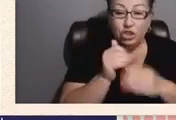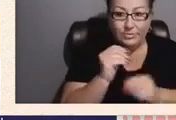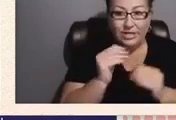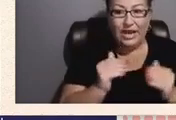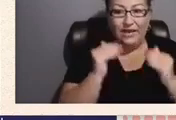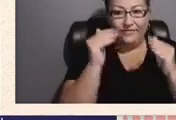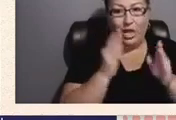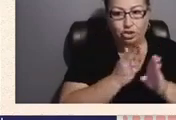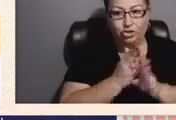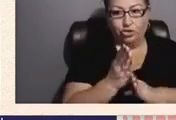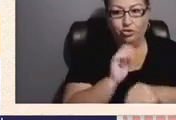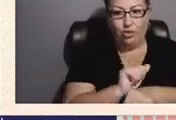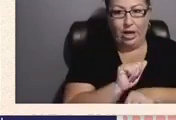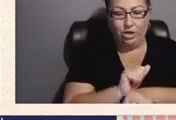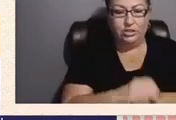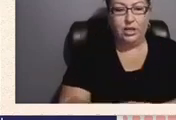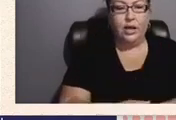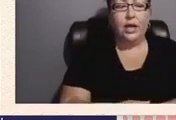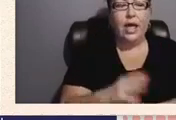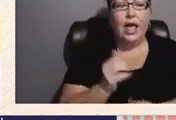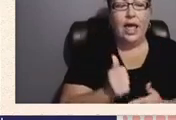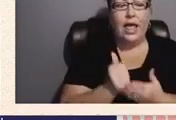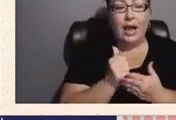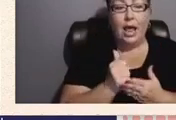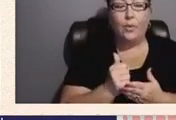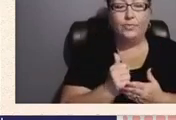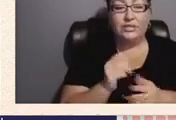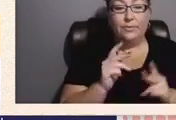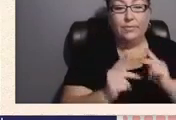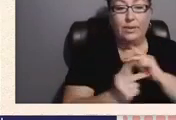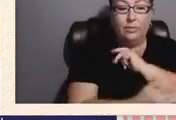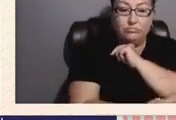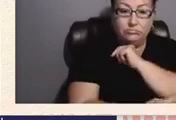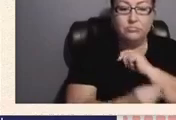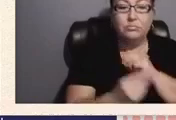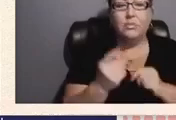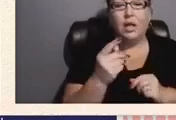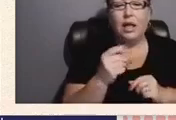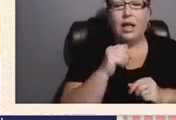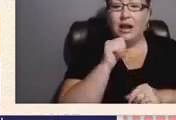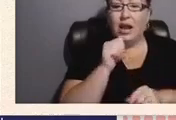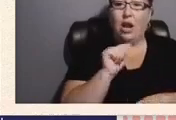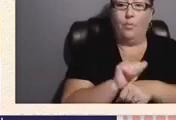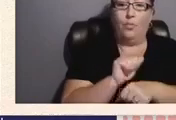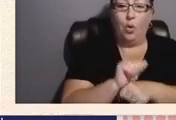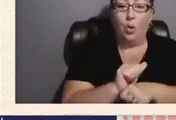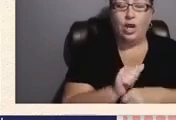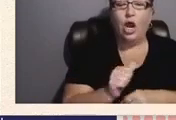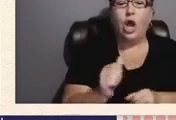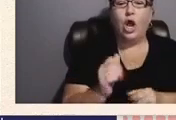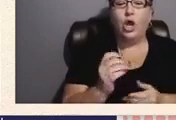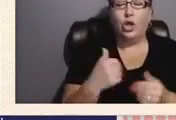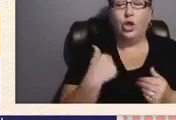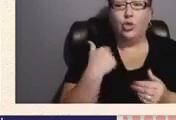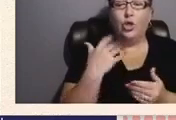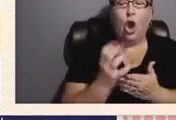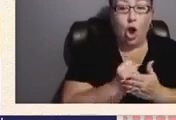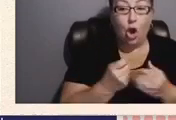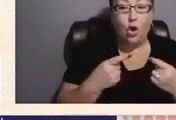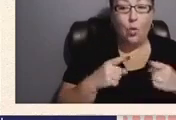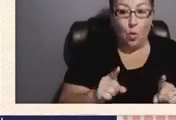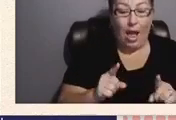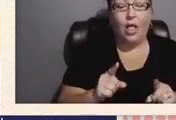careers. It helps disadvantaged individuals and unemployed youth earn while they learn, and it aligns